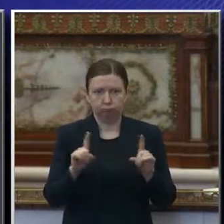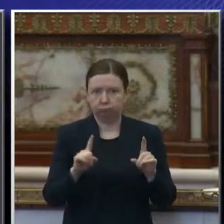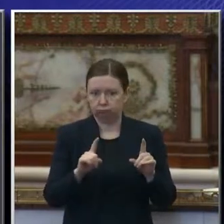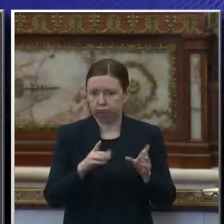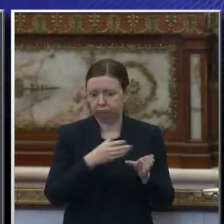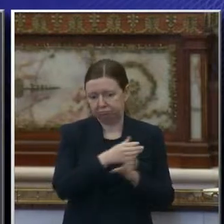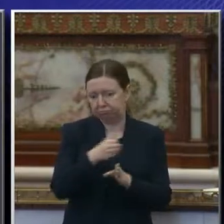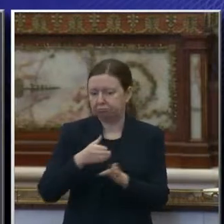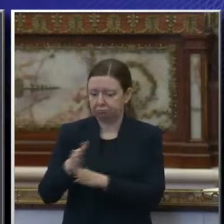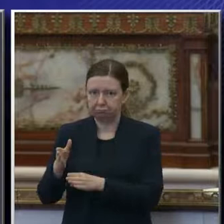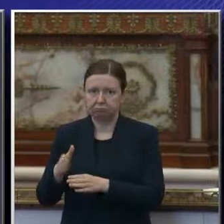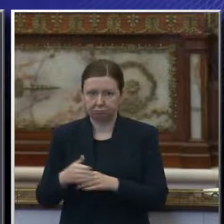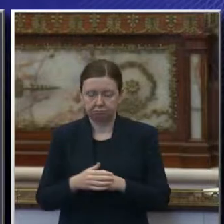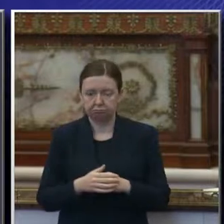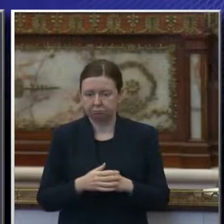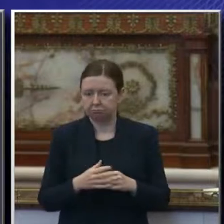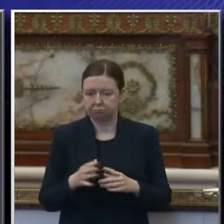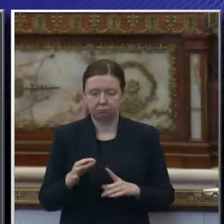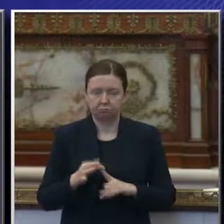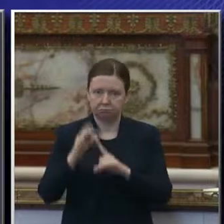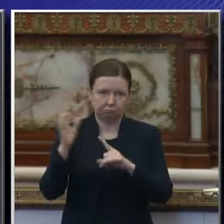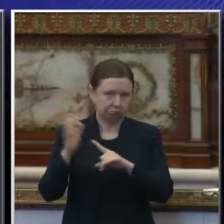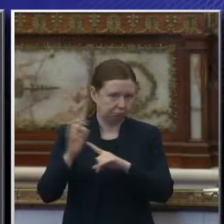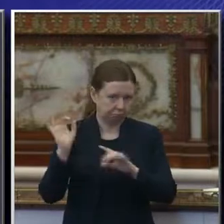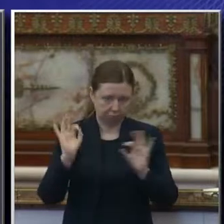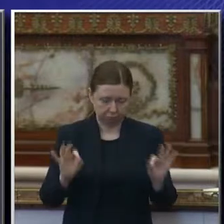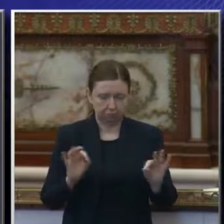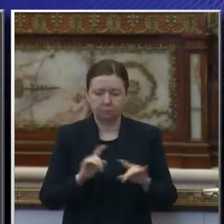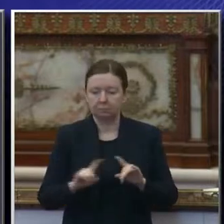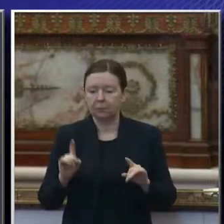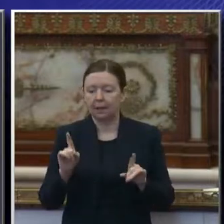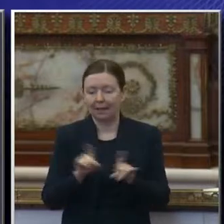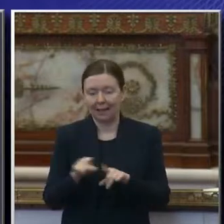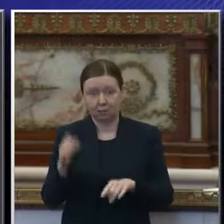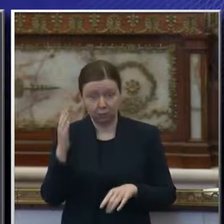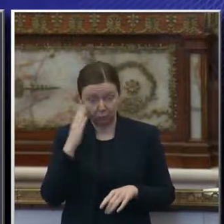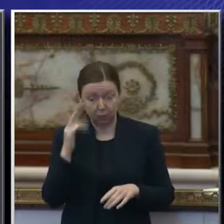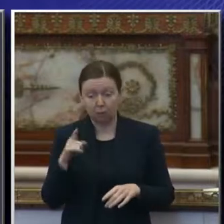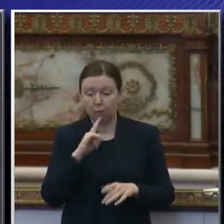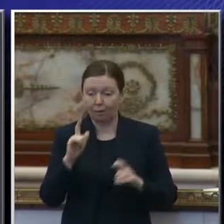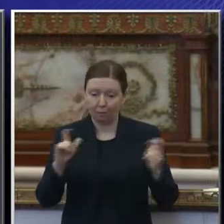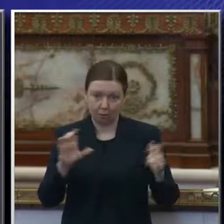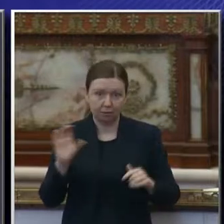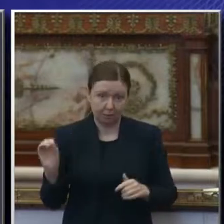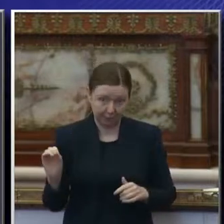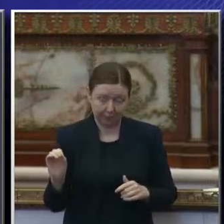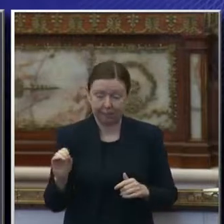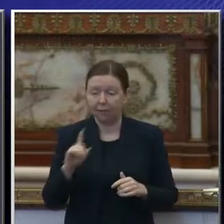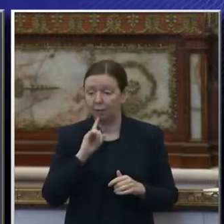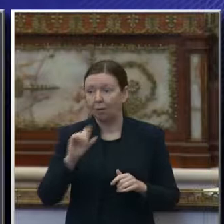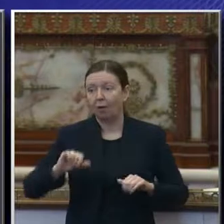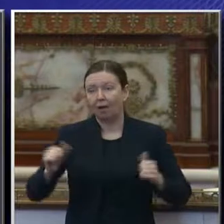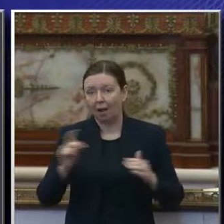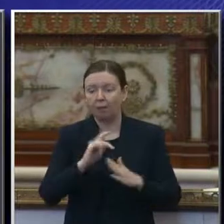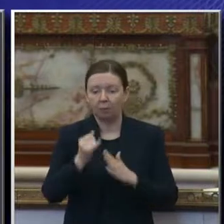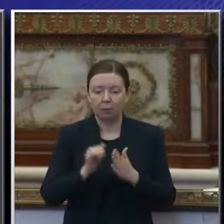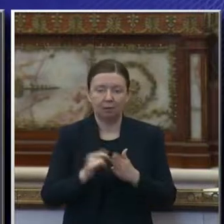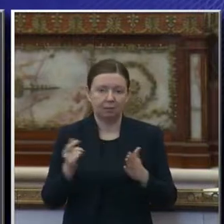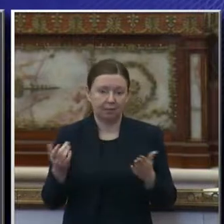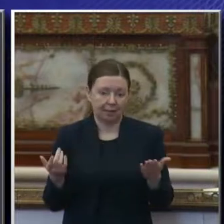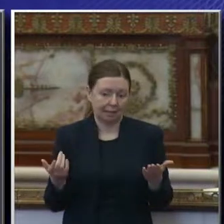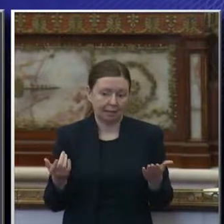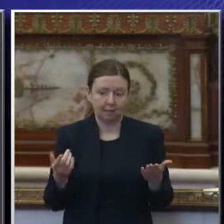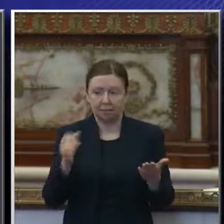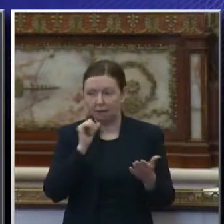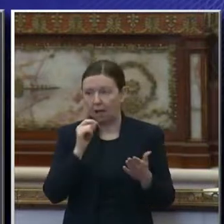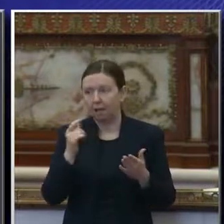it's been exceptional. But as you know, you are a large company and there are other projects that haven't gone